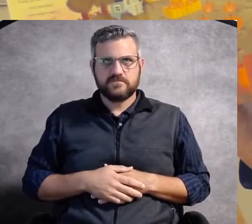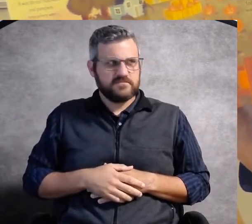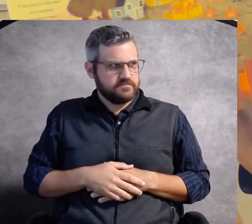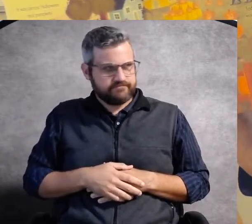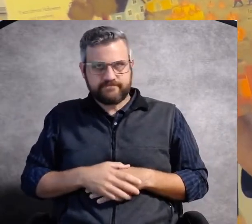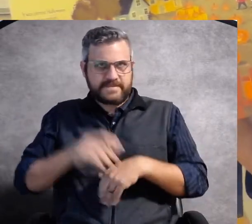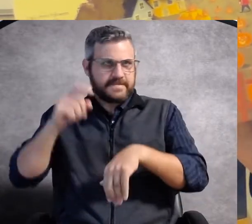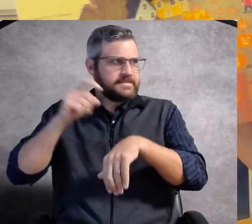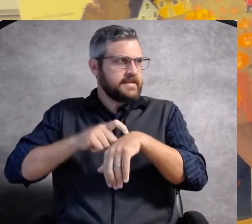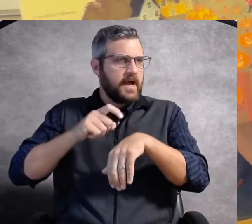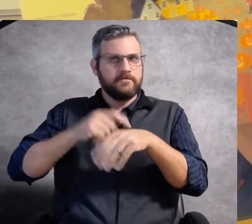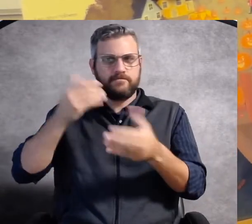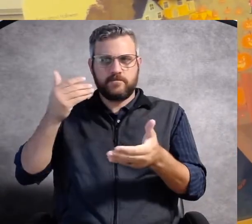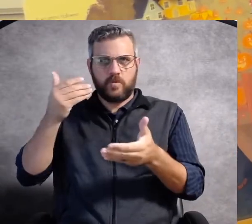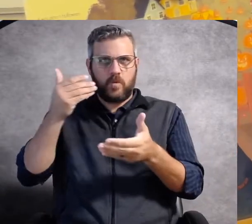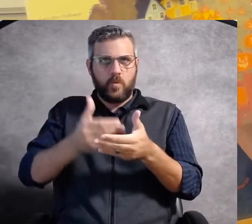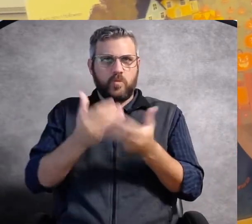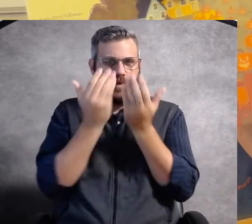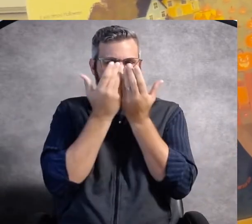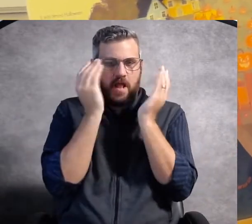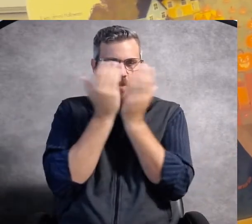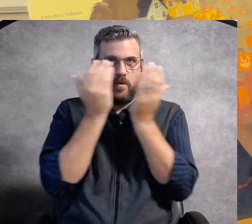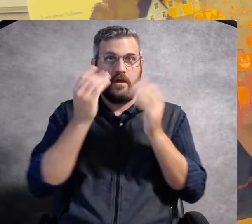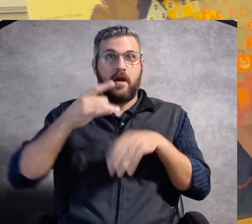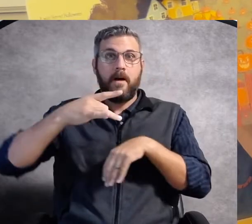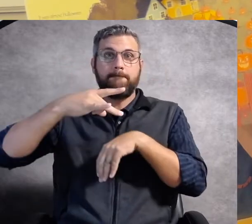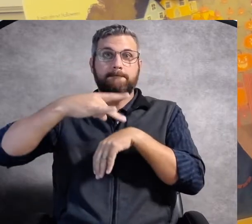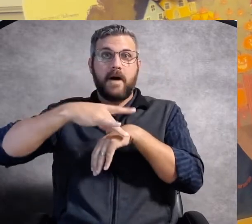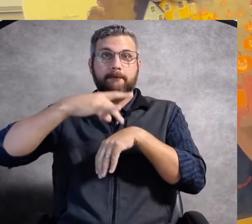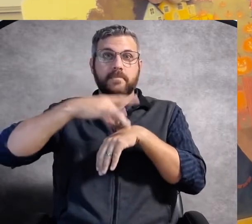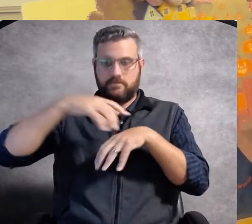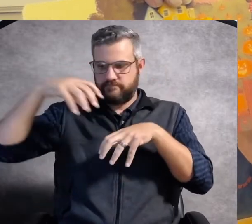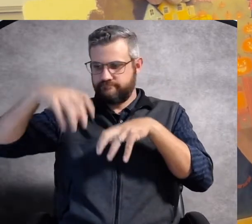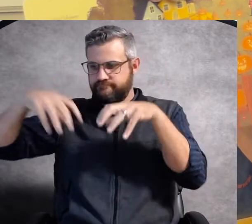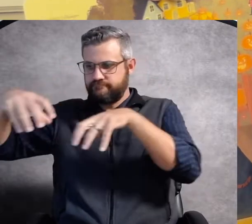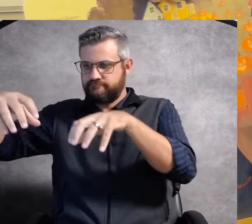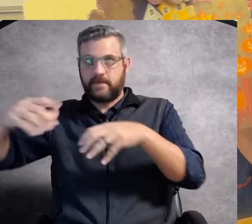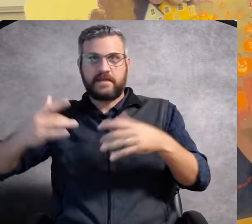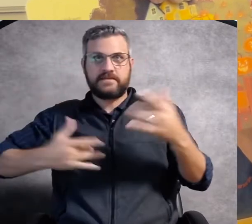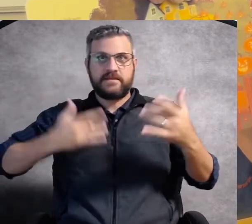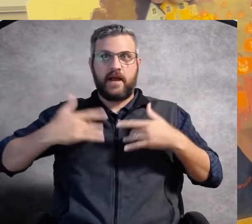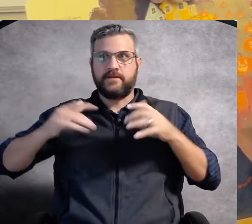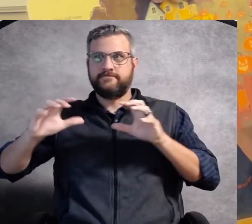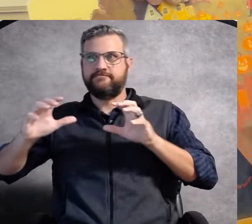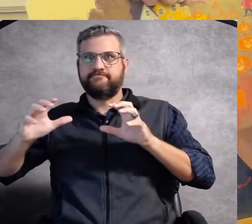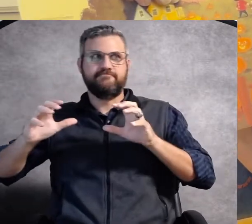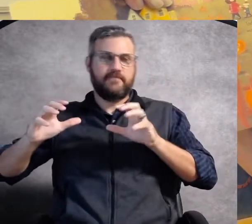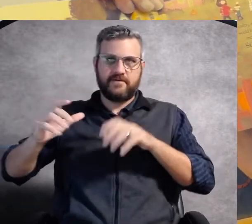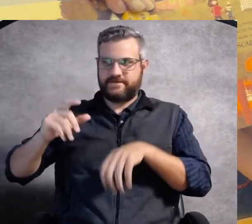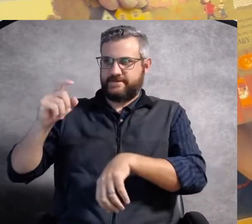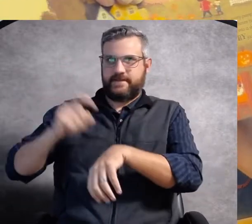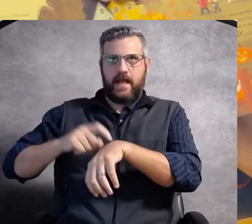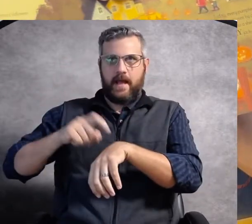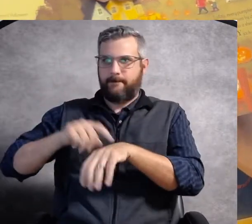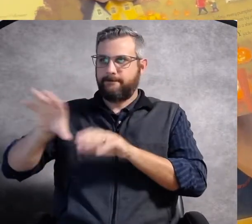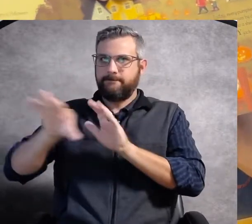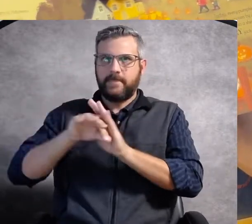It was almost Halloween and pumpkins everywhere were getting excited. Pick your own